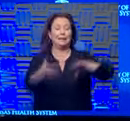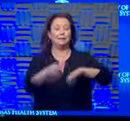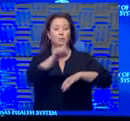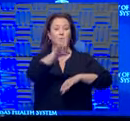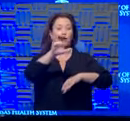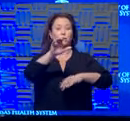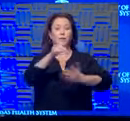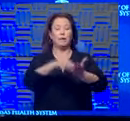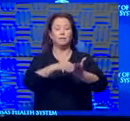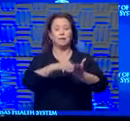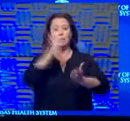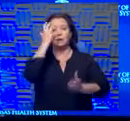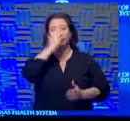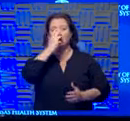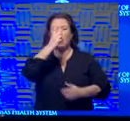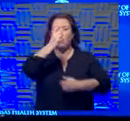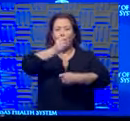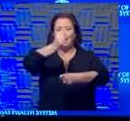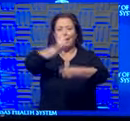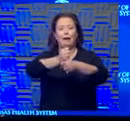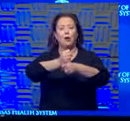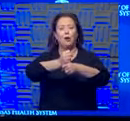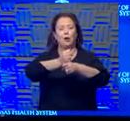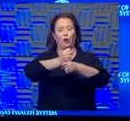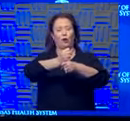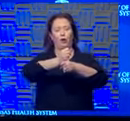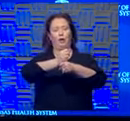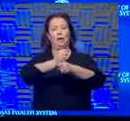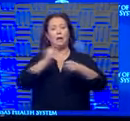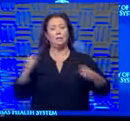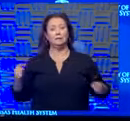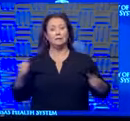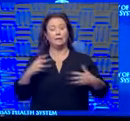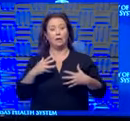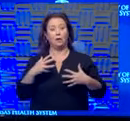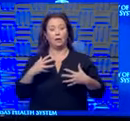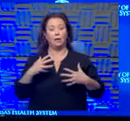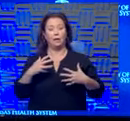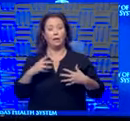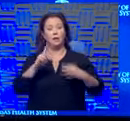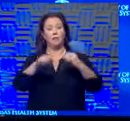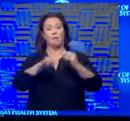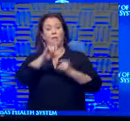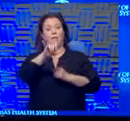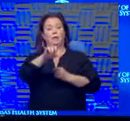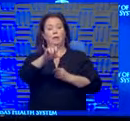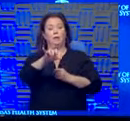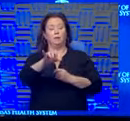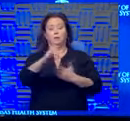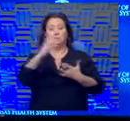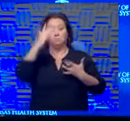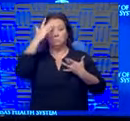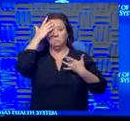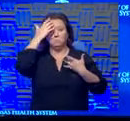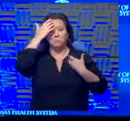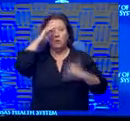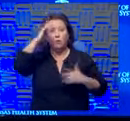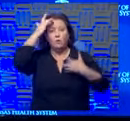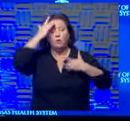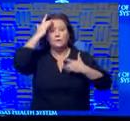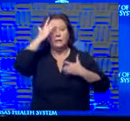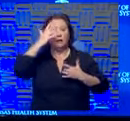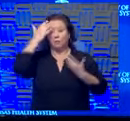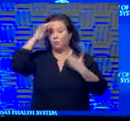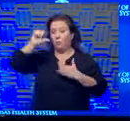is quite great in 1 year. And I think what's terrorizing about it or scary about it, you may not know when you're sick, and so, or you may not know when